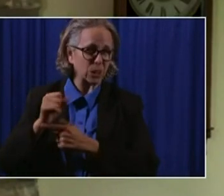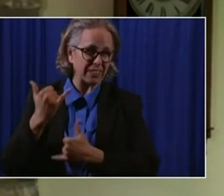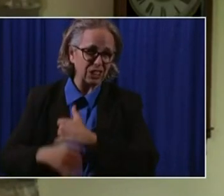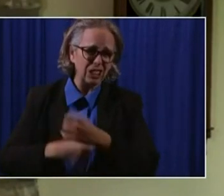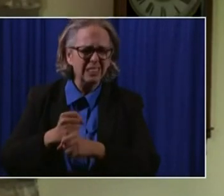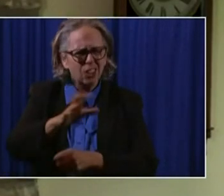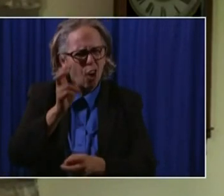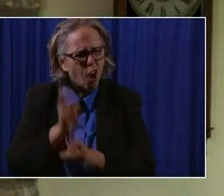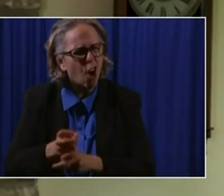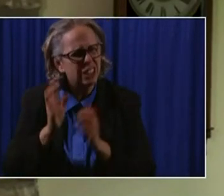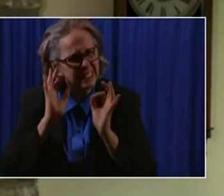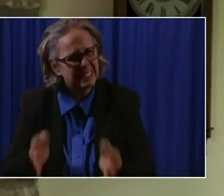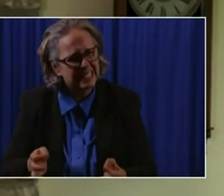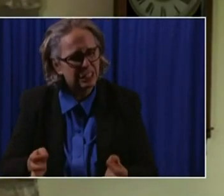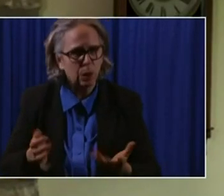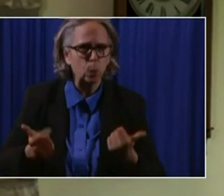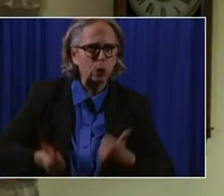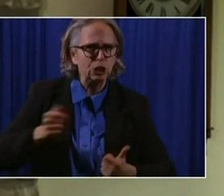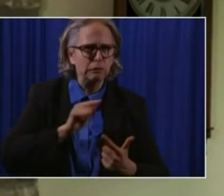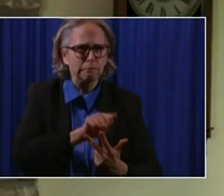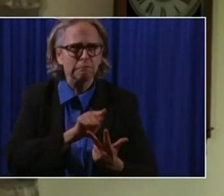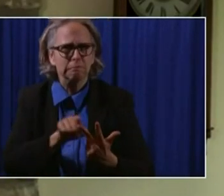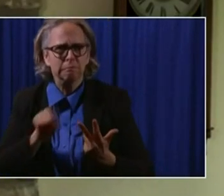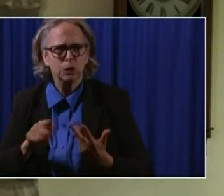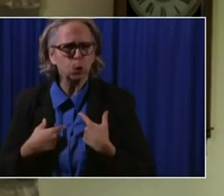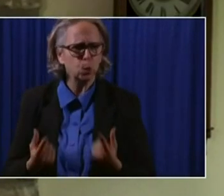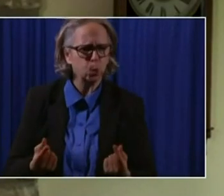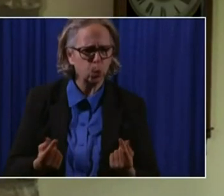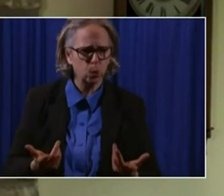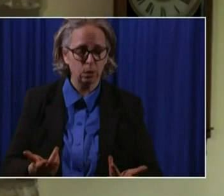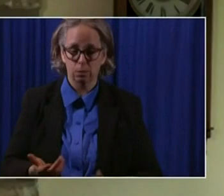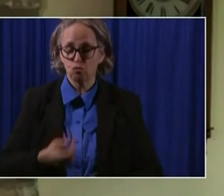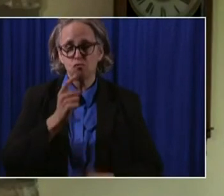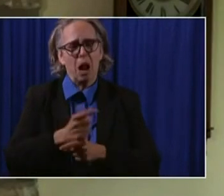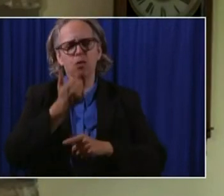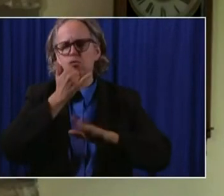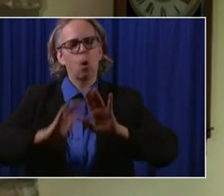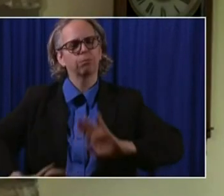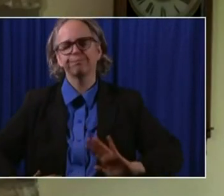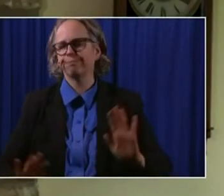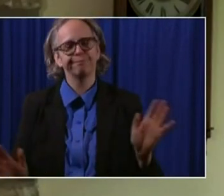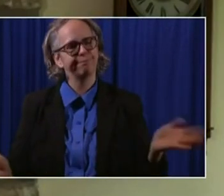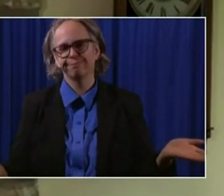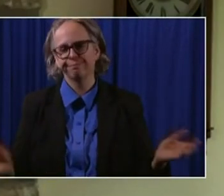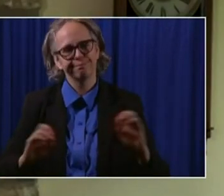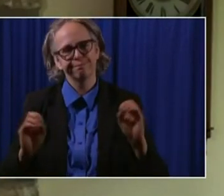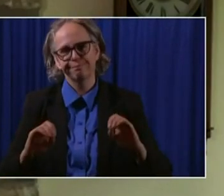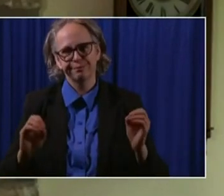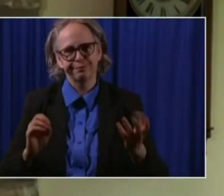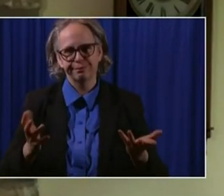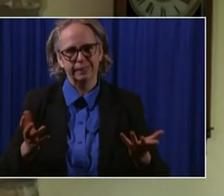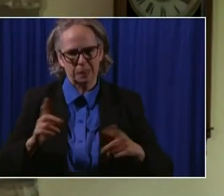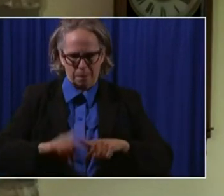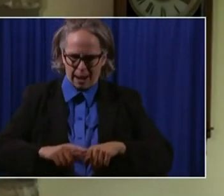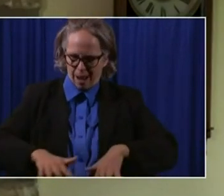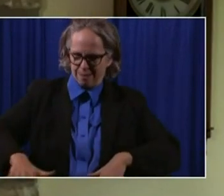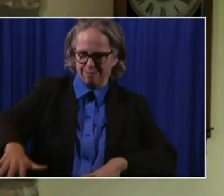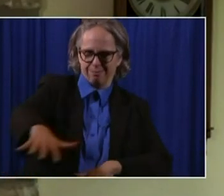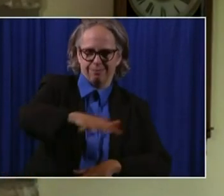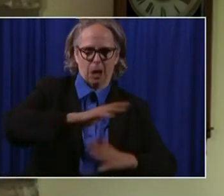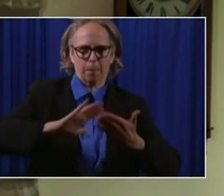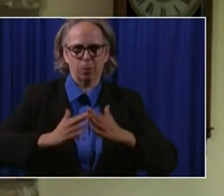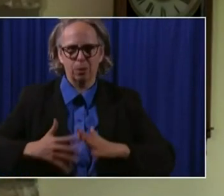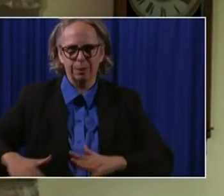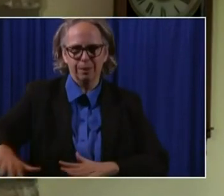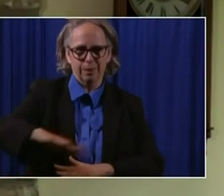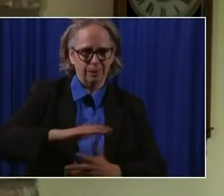decisions. There's not necessarily a right or wrong answer. We just ask everyone to weigh everything,